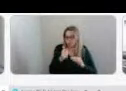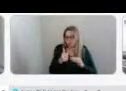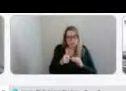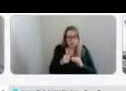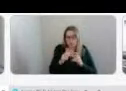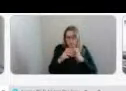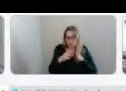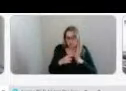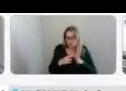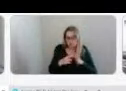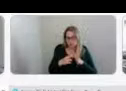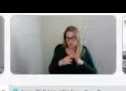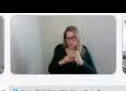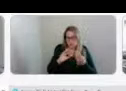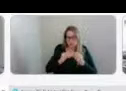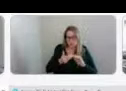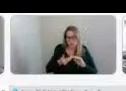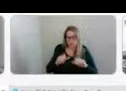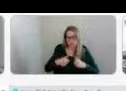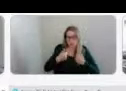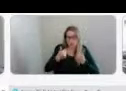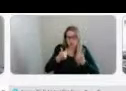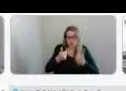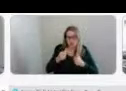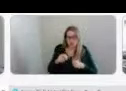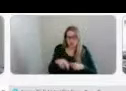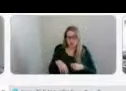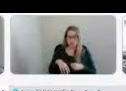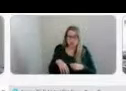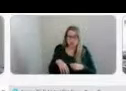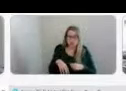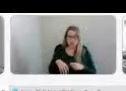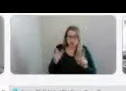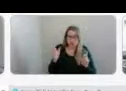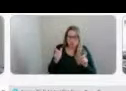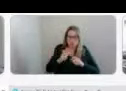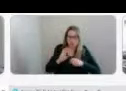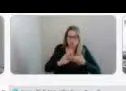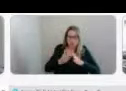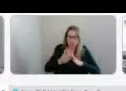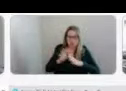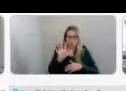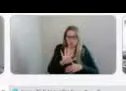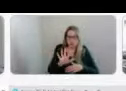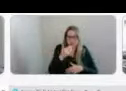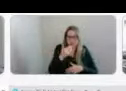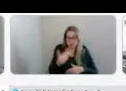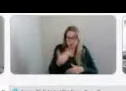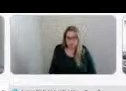representative of how we live in our rural areas thank you